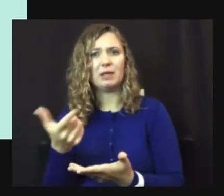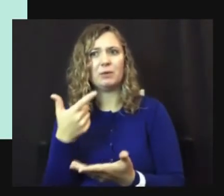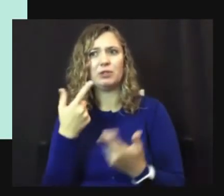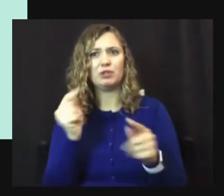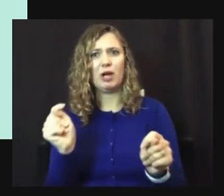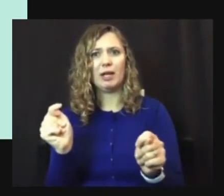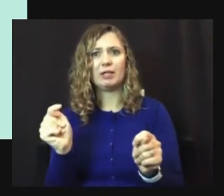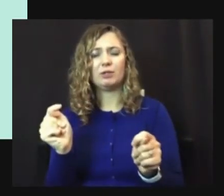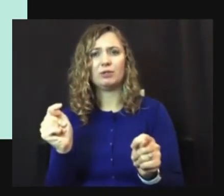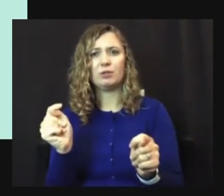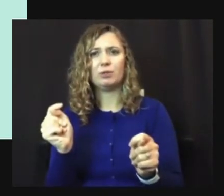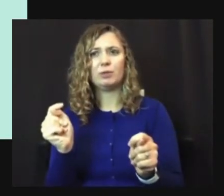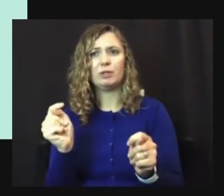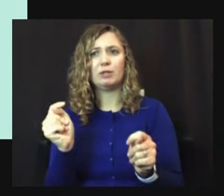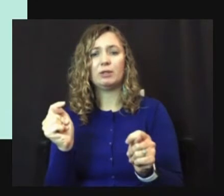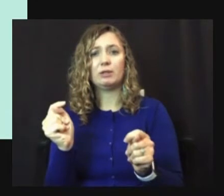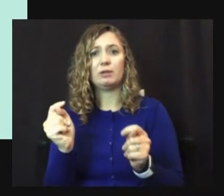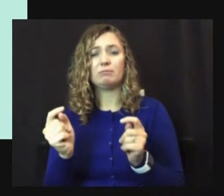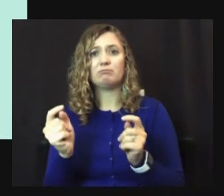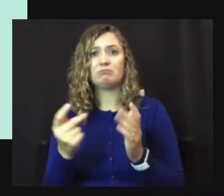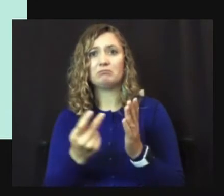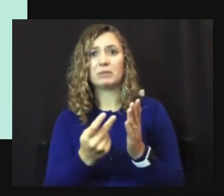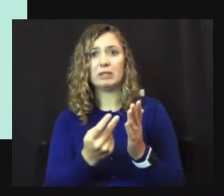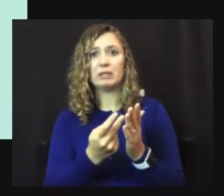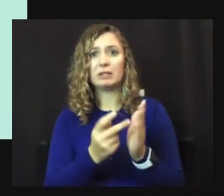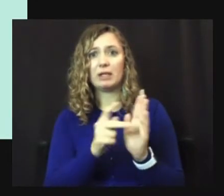attempt suicide. And